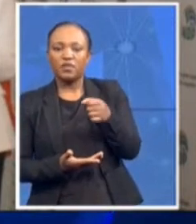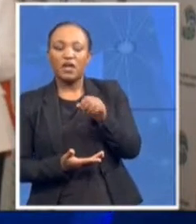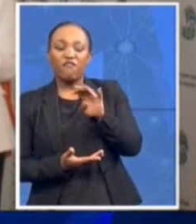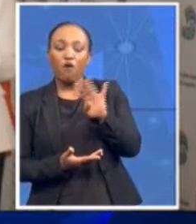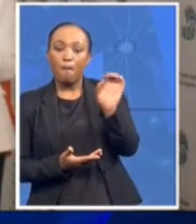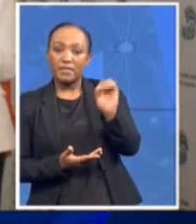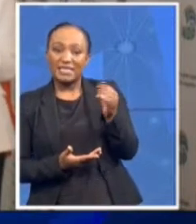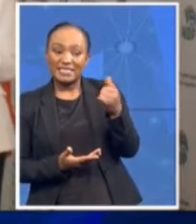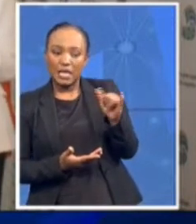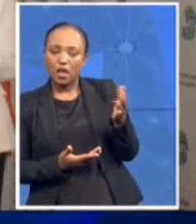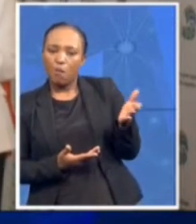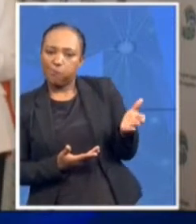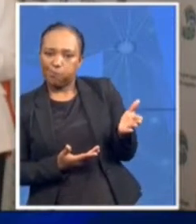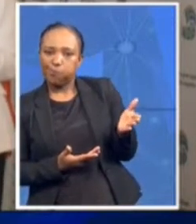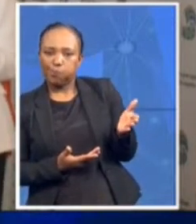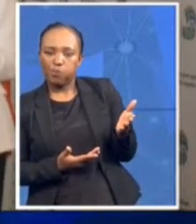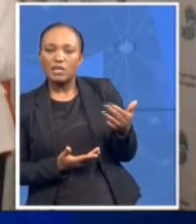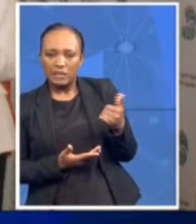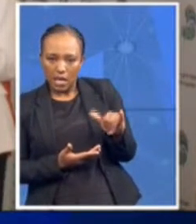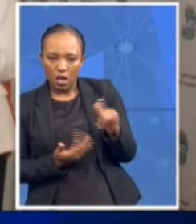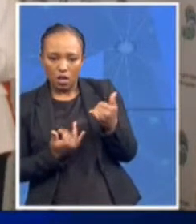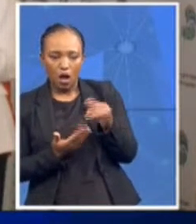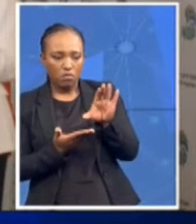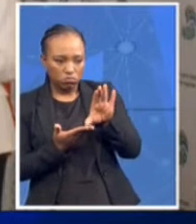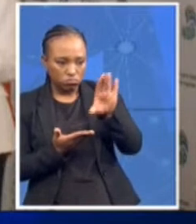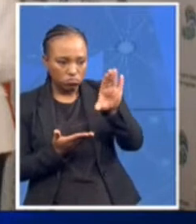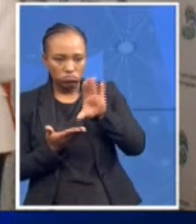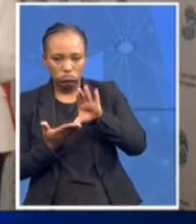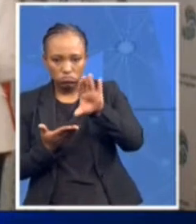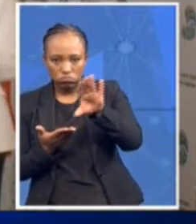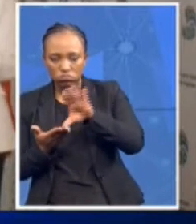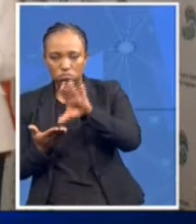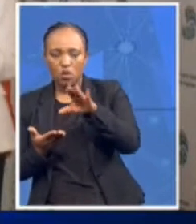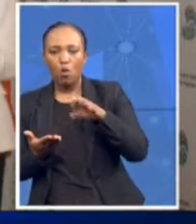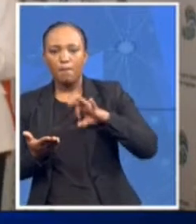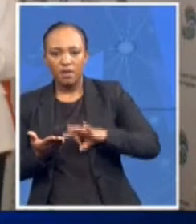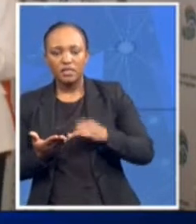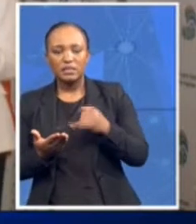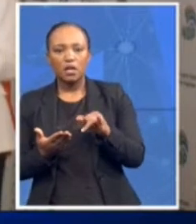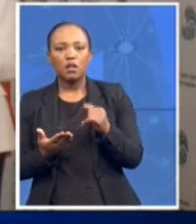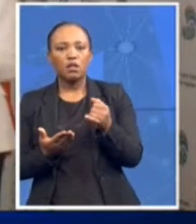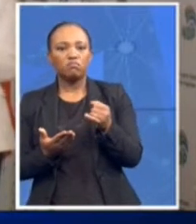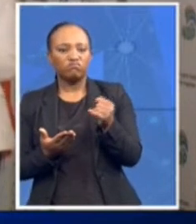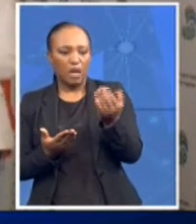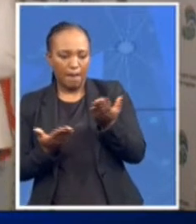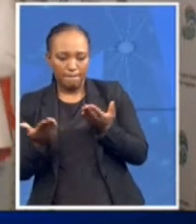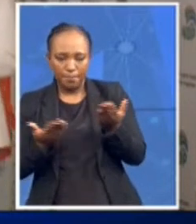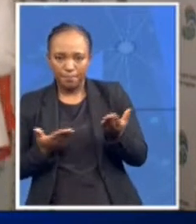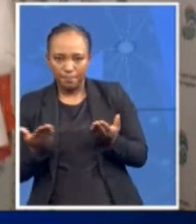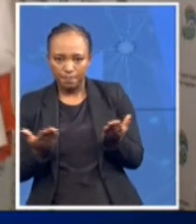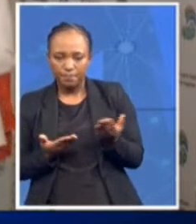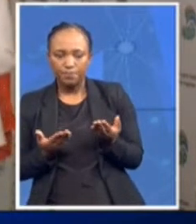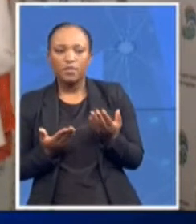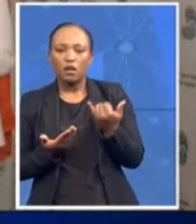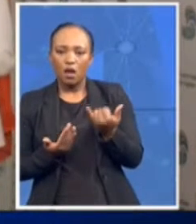distributed as beneficiaries continue to submit all required reporting documentation.